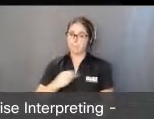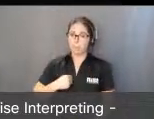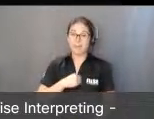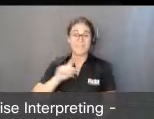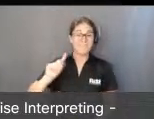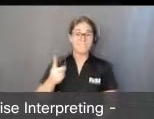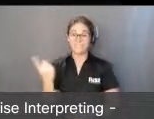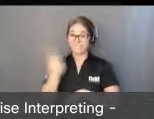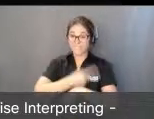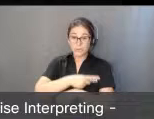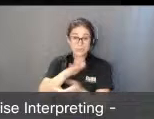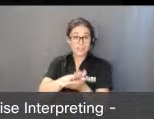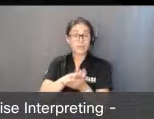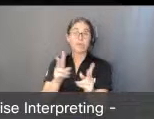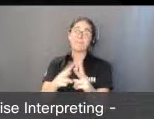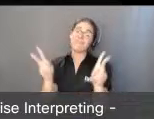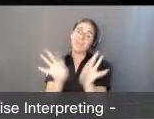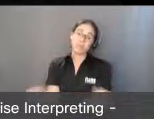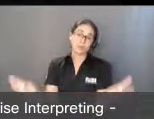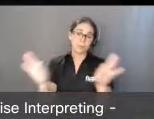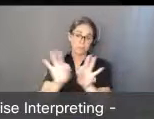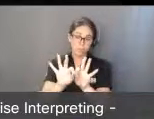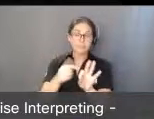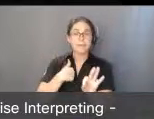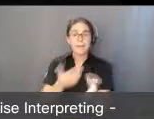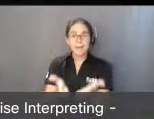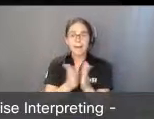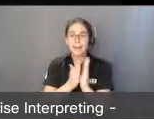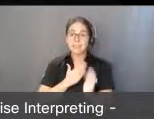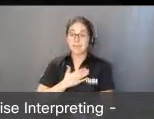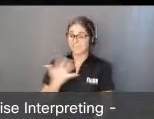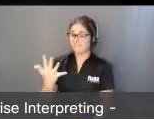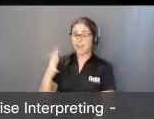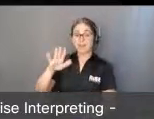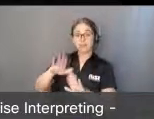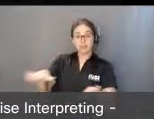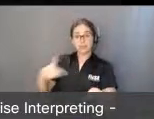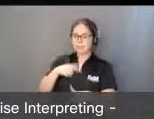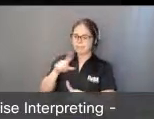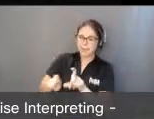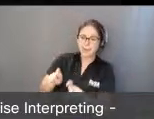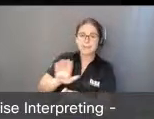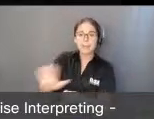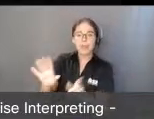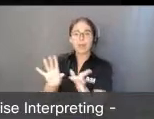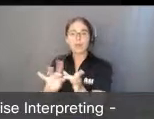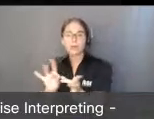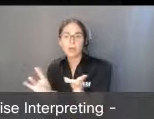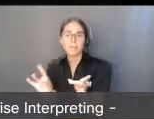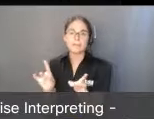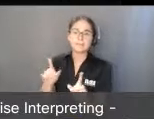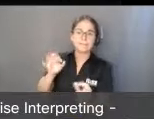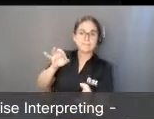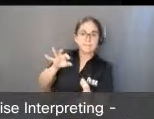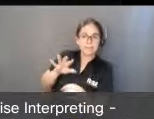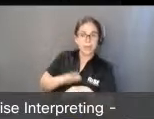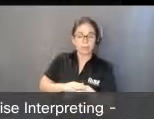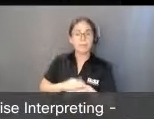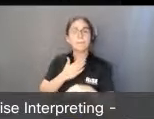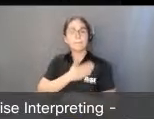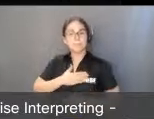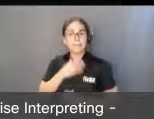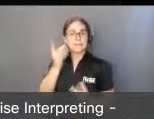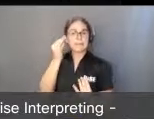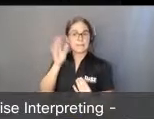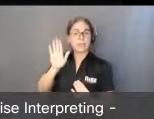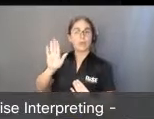very important. I asked my five children for their individual input comments. Please also consider theirs